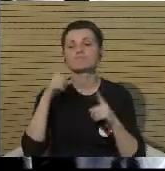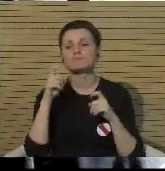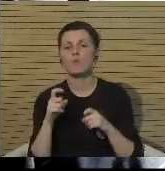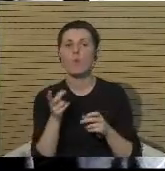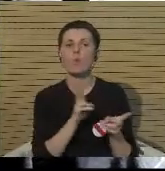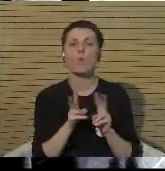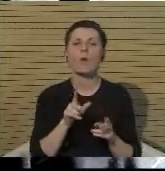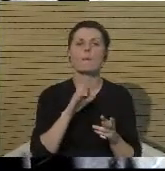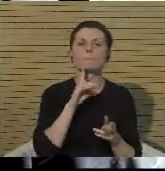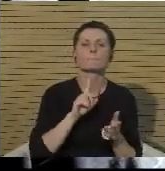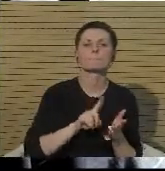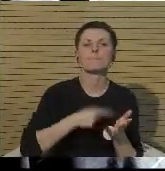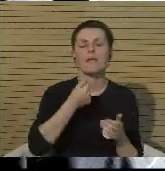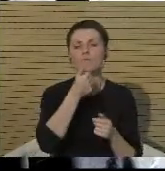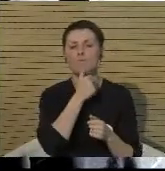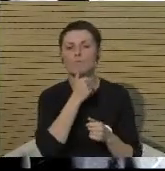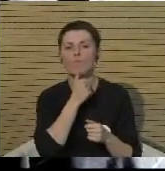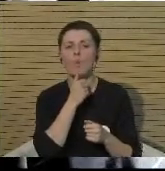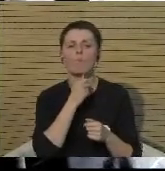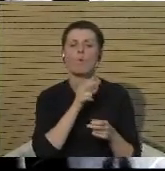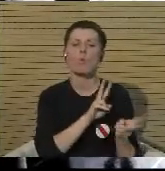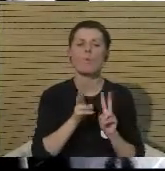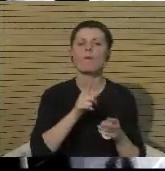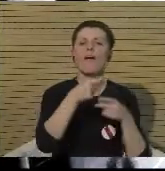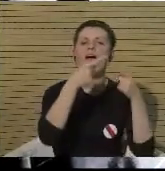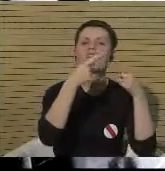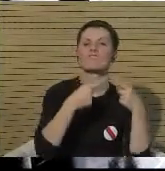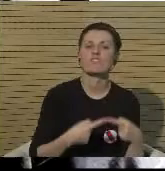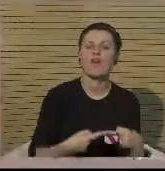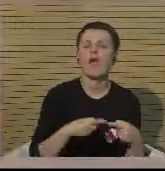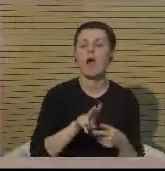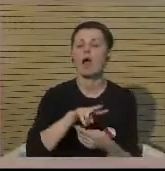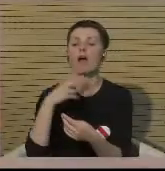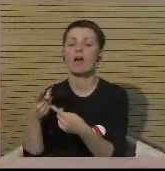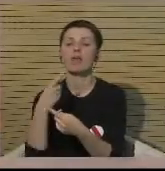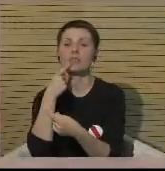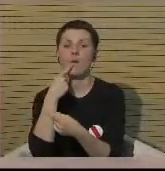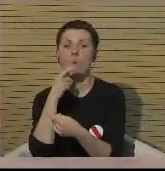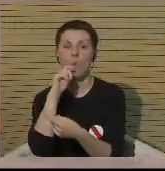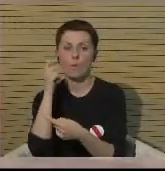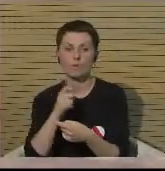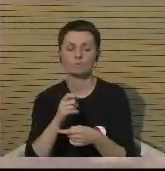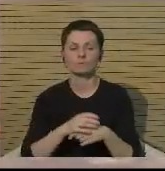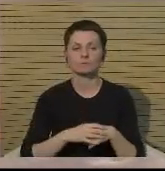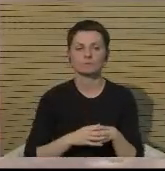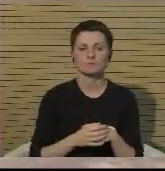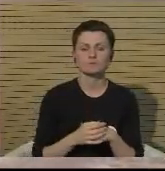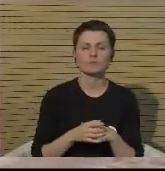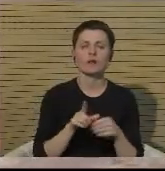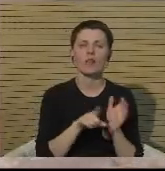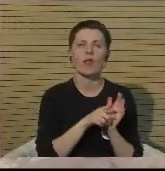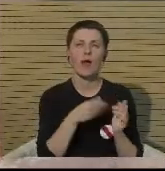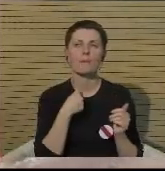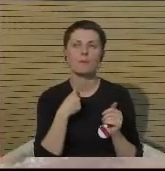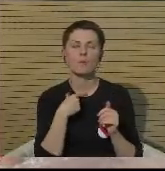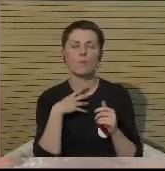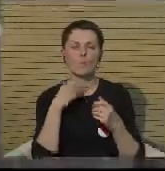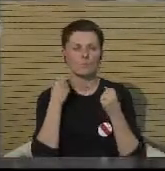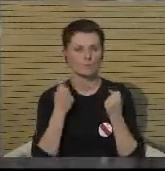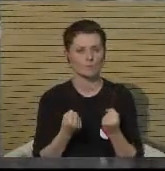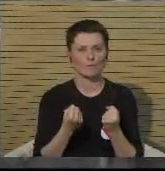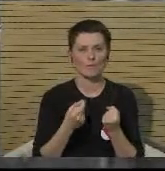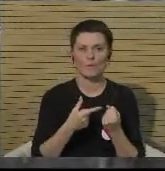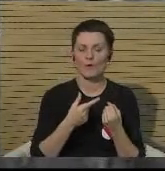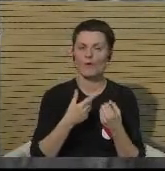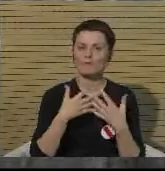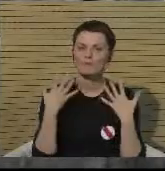When I started to translate, when I first attempted to translate poems into Ukrainian, it